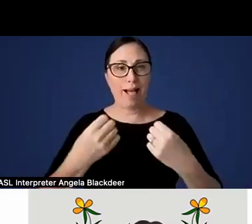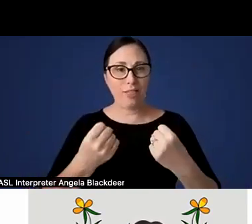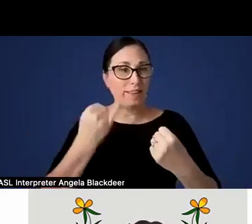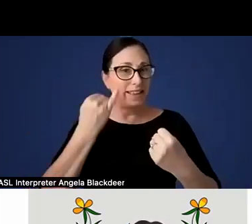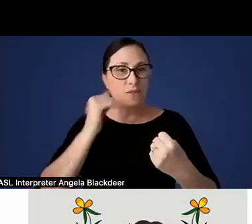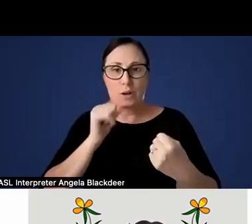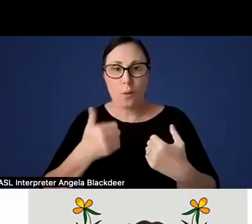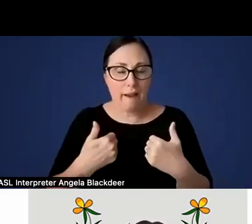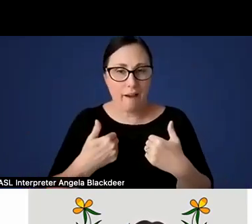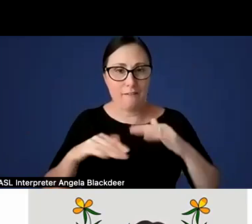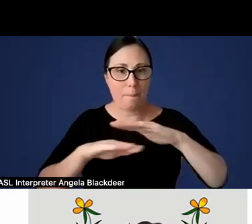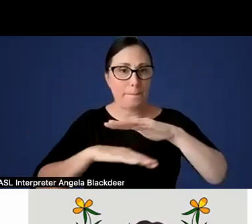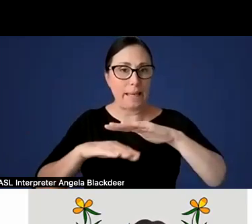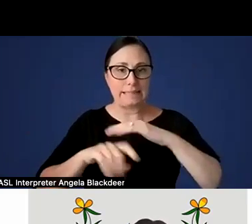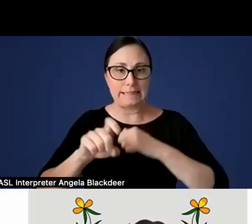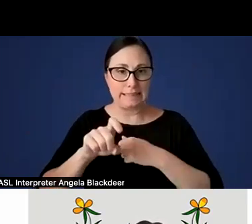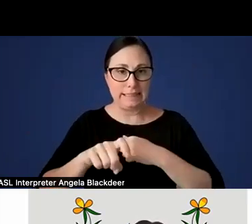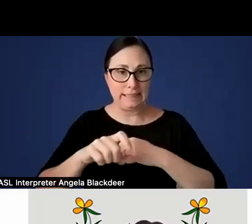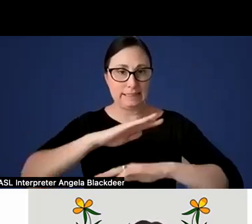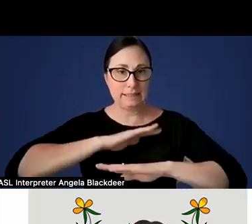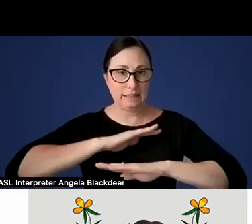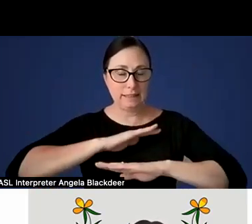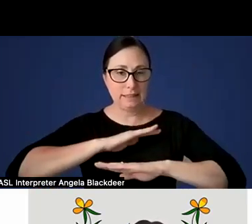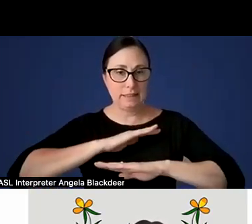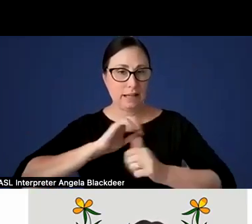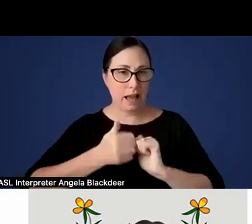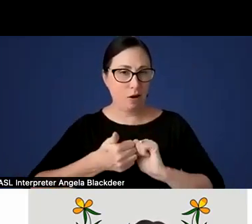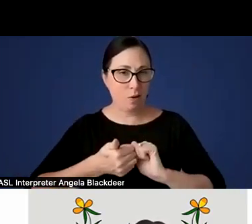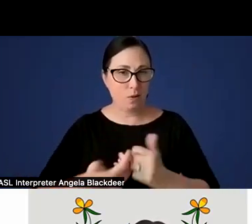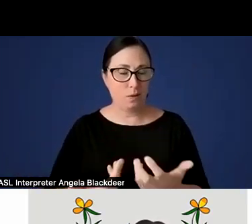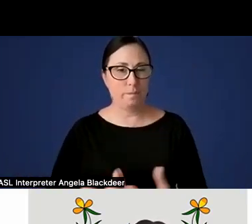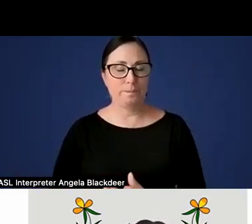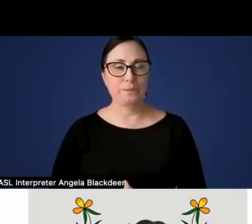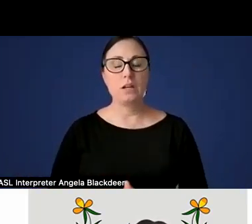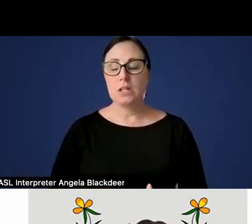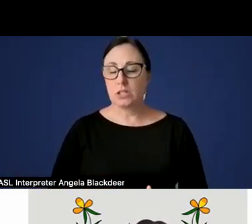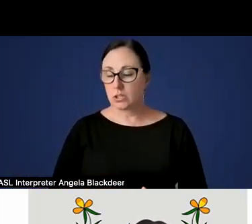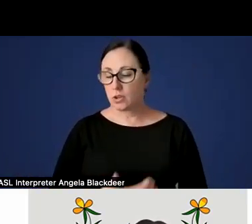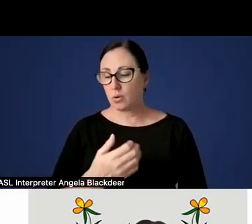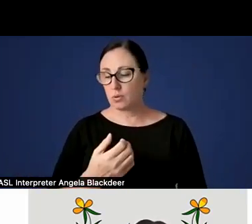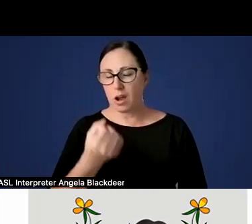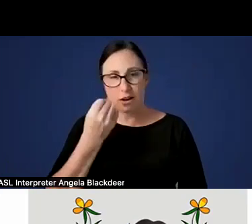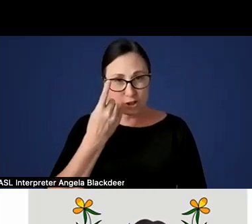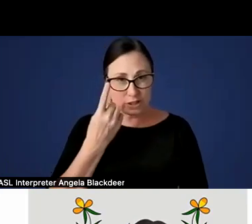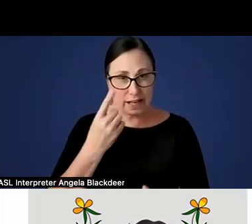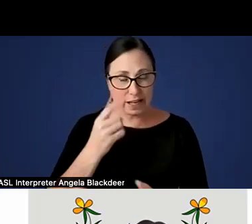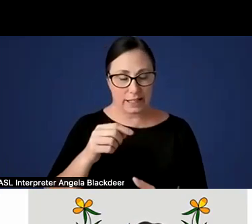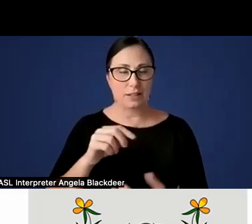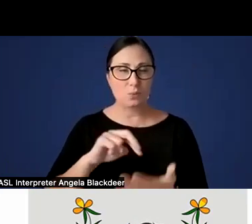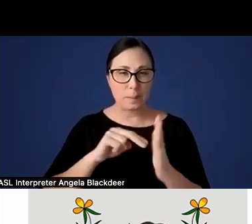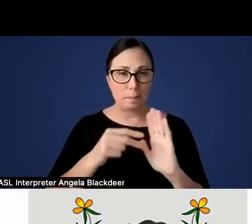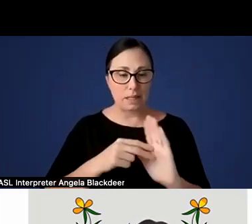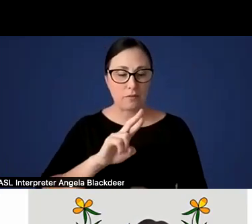met? And I think that's where we see it for me, that relationship to understanding root causes and risk factors,